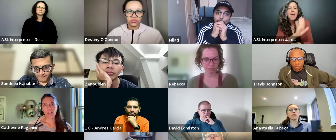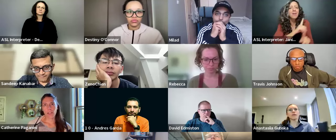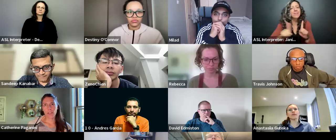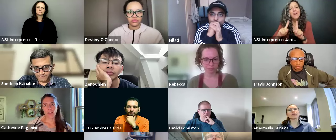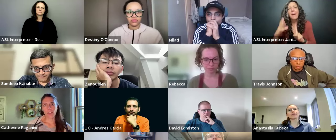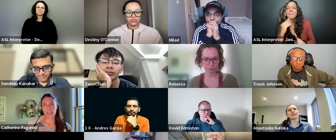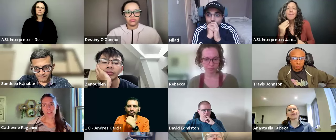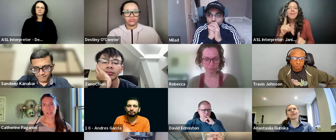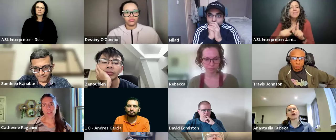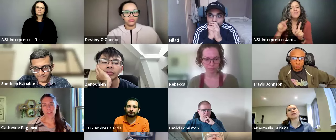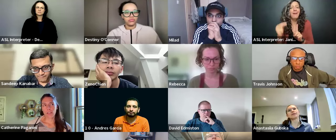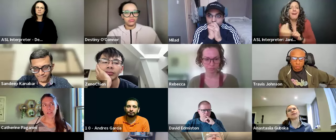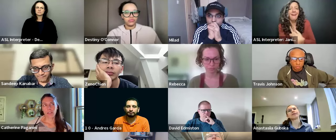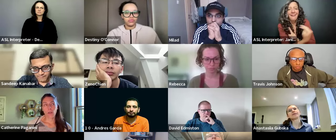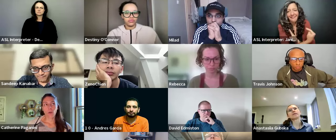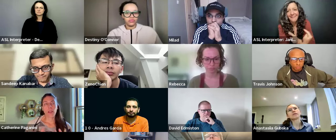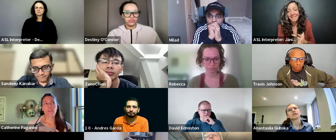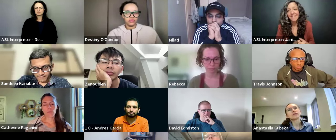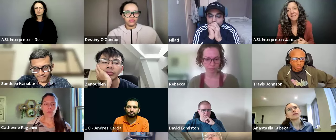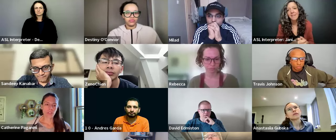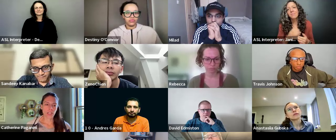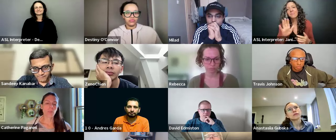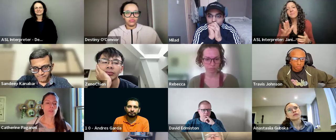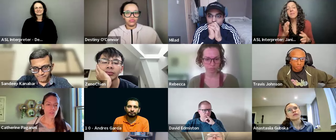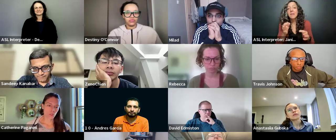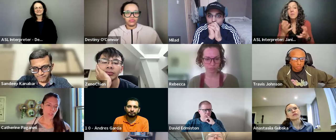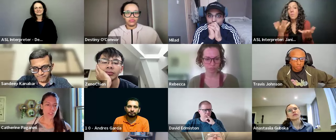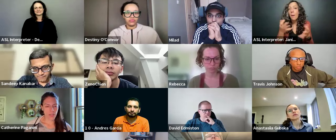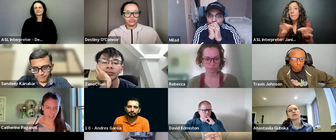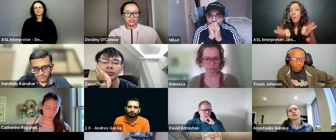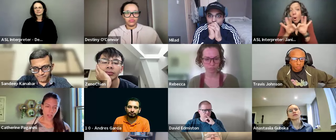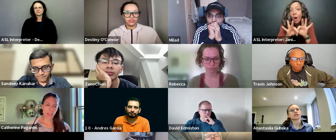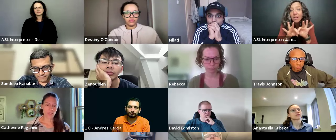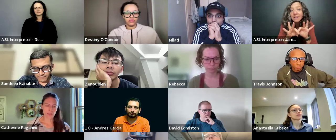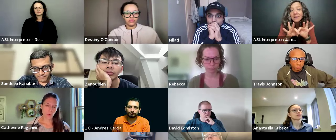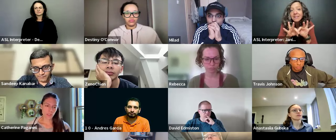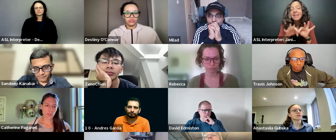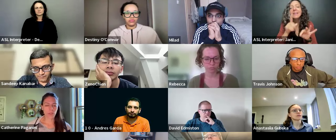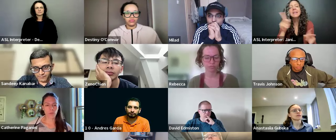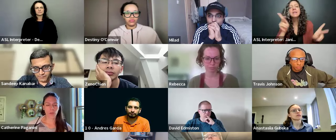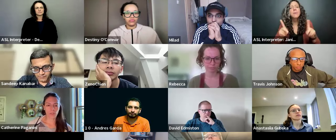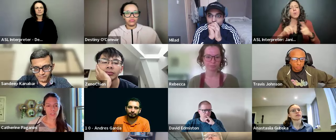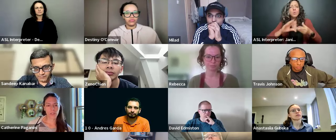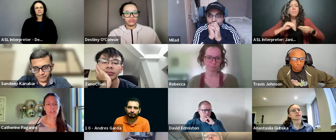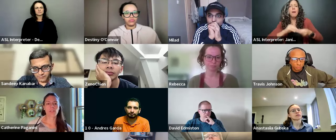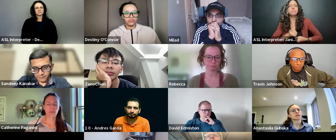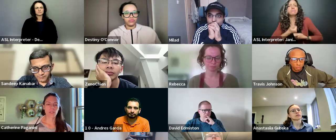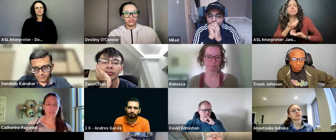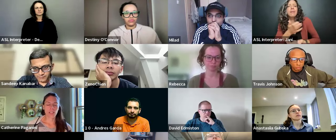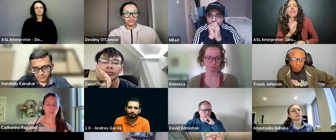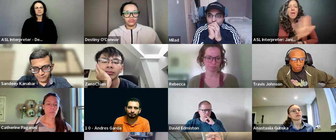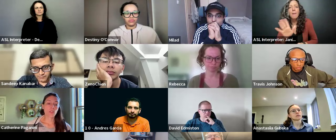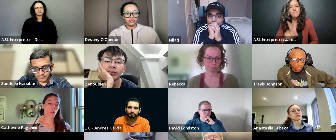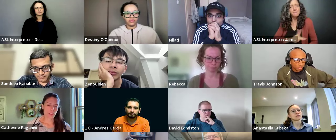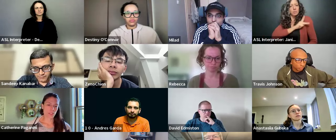lot about it is, or very important are like personal stories, right? Like, why is this important? What were your experiences?